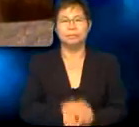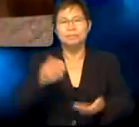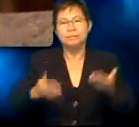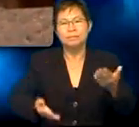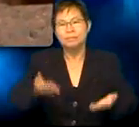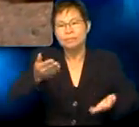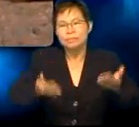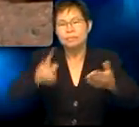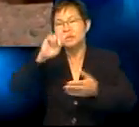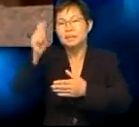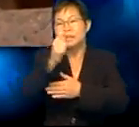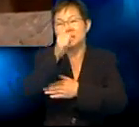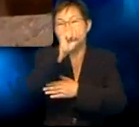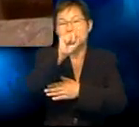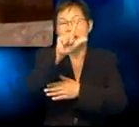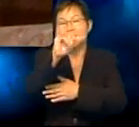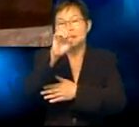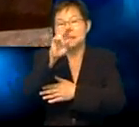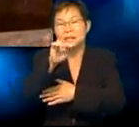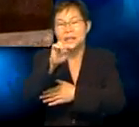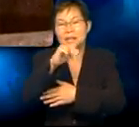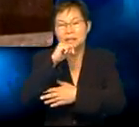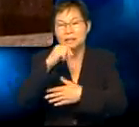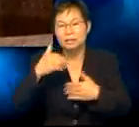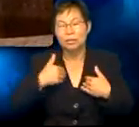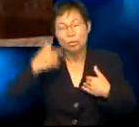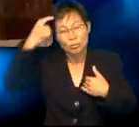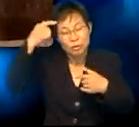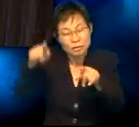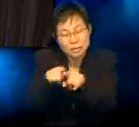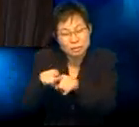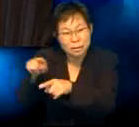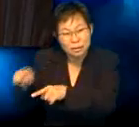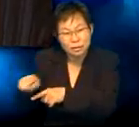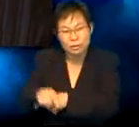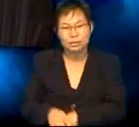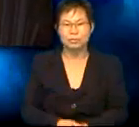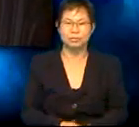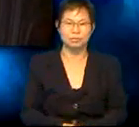Maybe the aliens have no brains, just like you, homie.